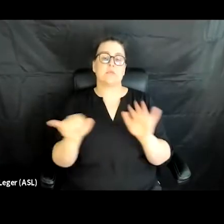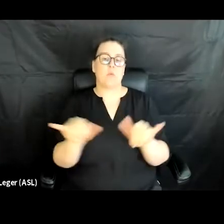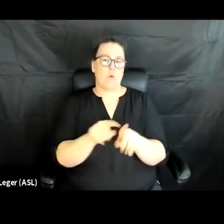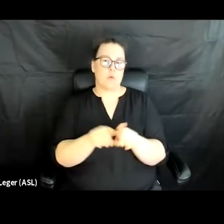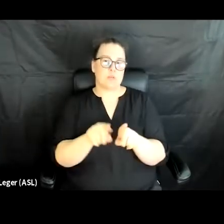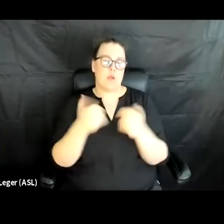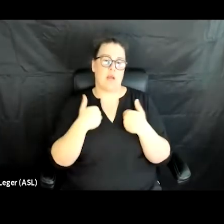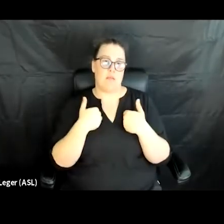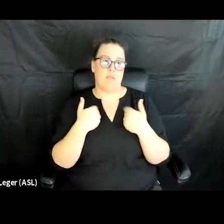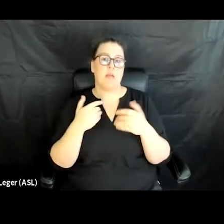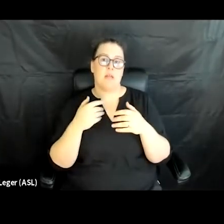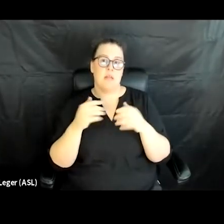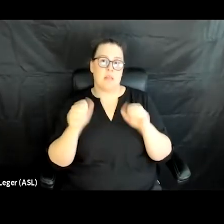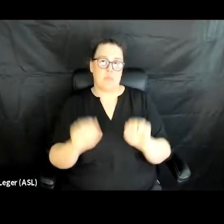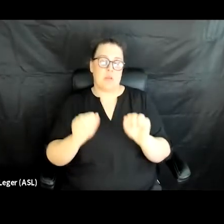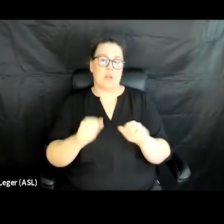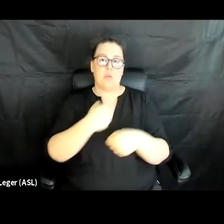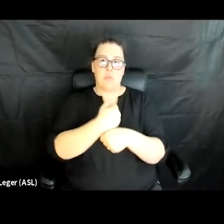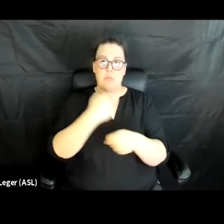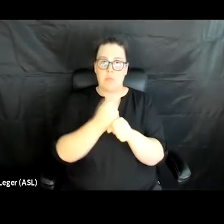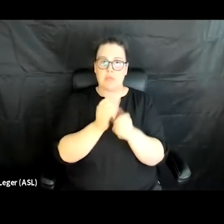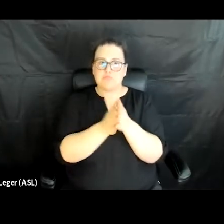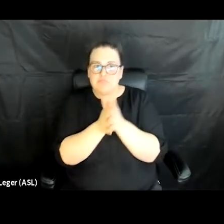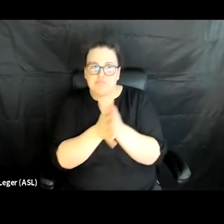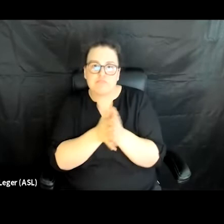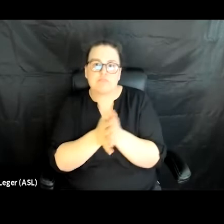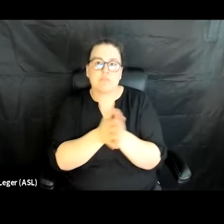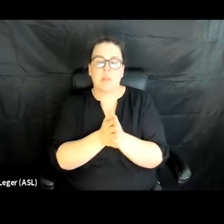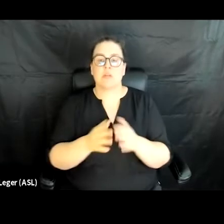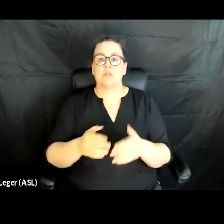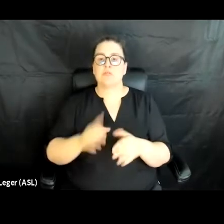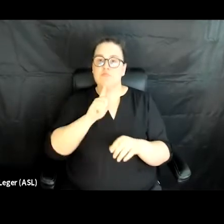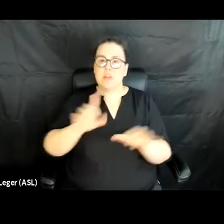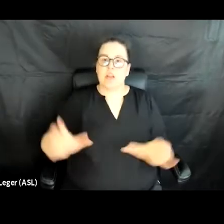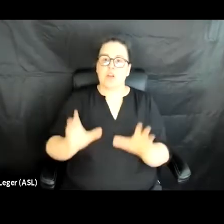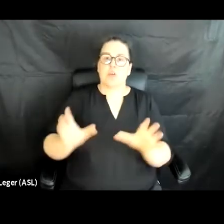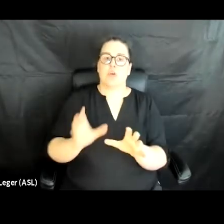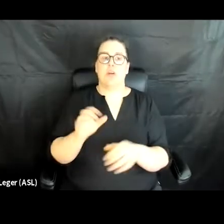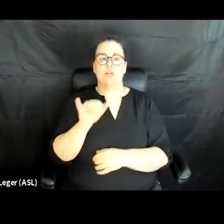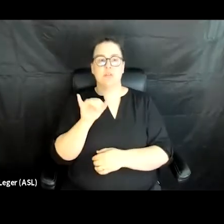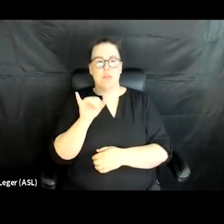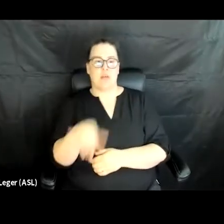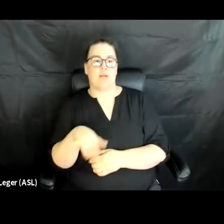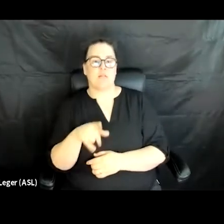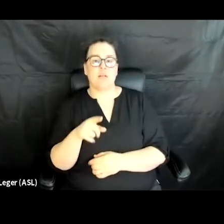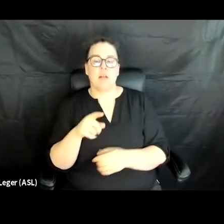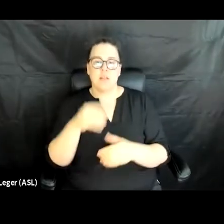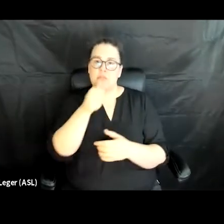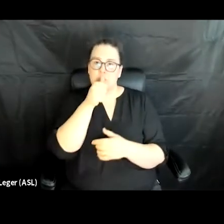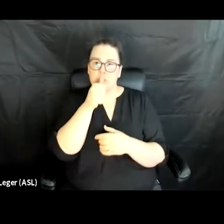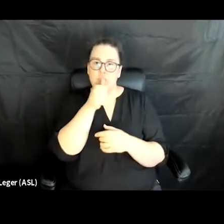and supports and other programs to help encourage certain behaviors from the private sector. And I'll talk about strategies for both of these right